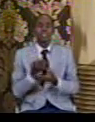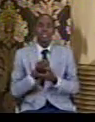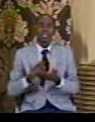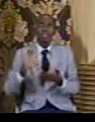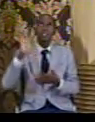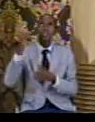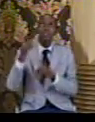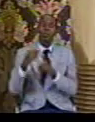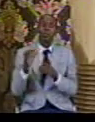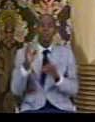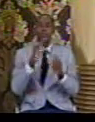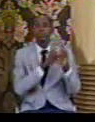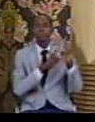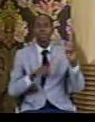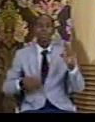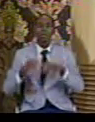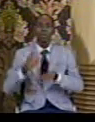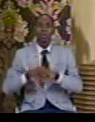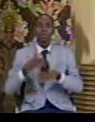spirit.